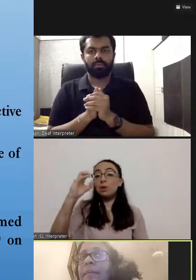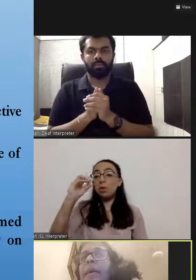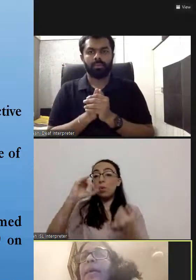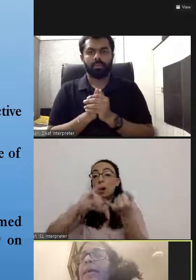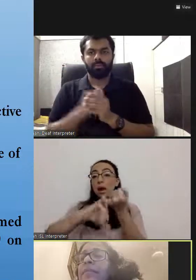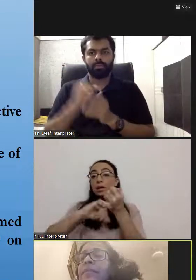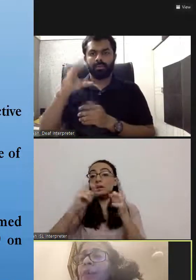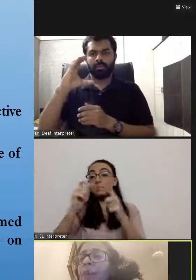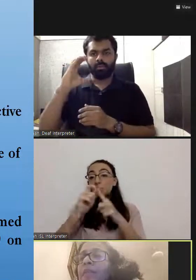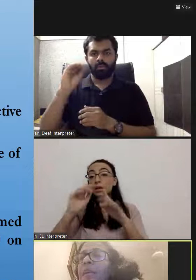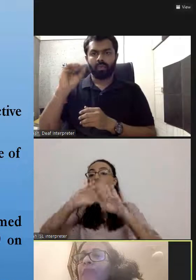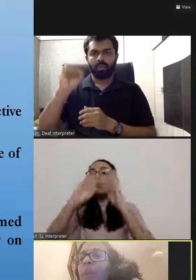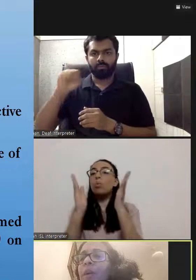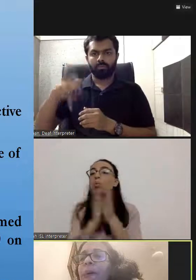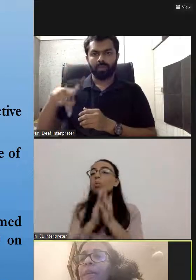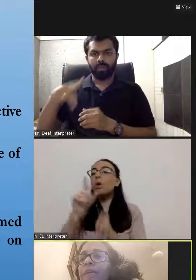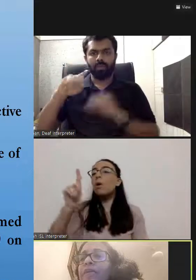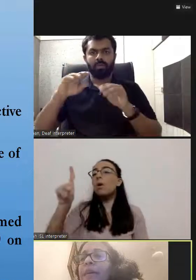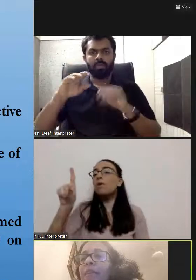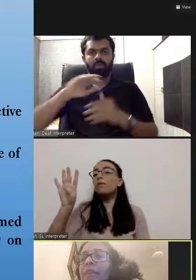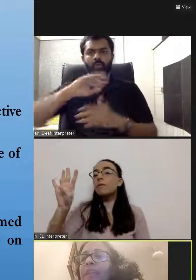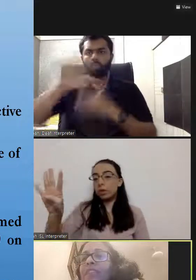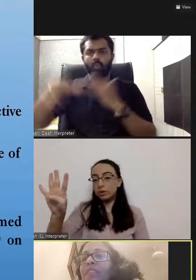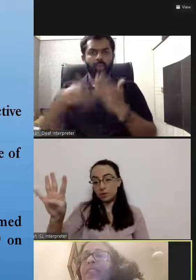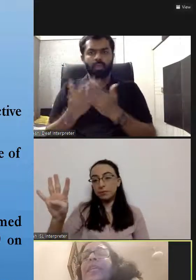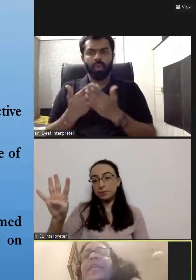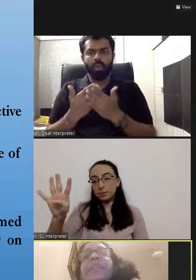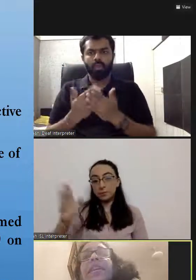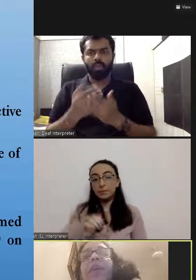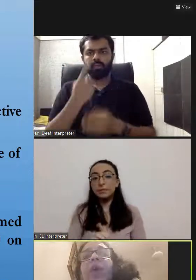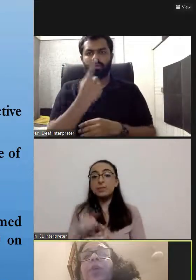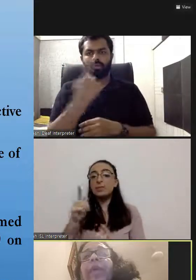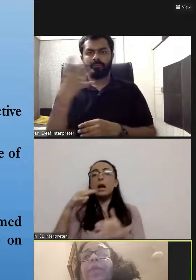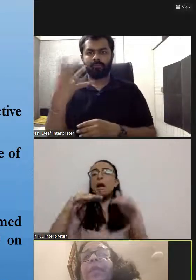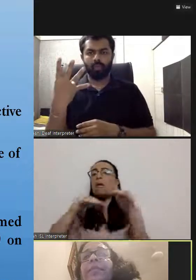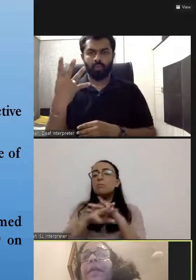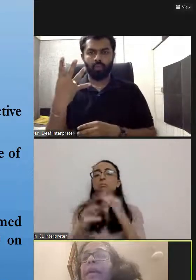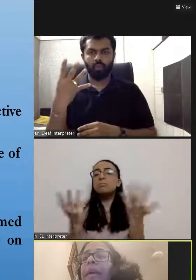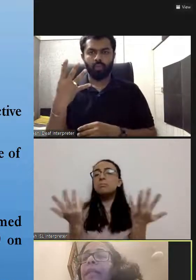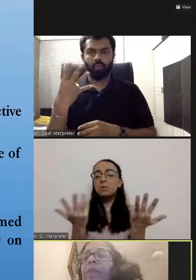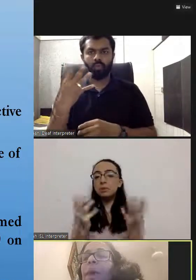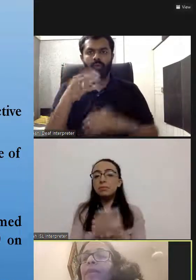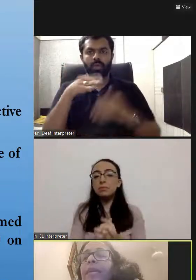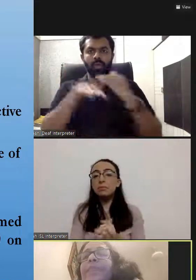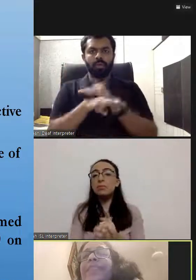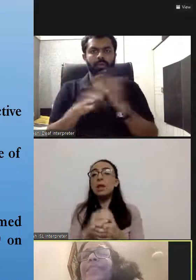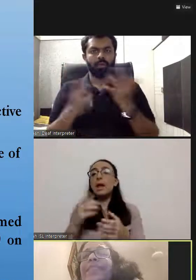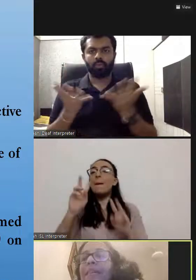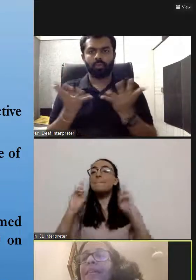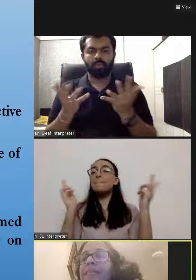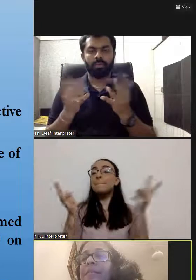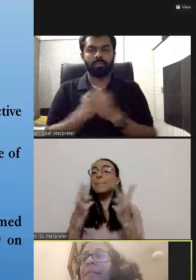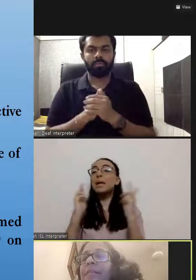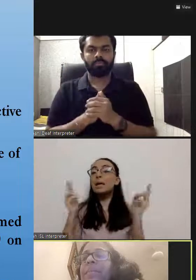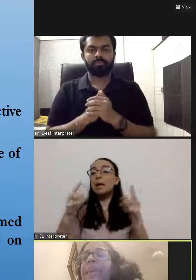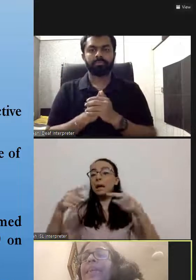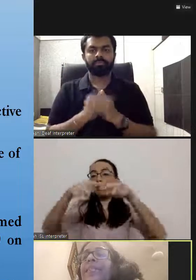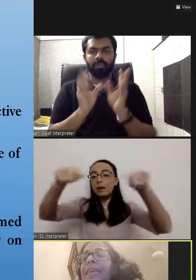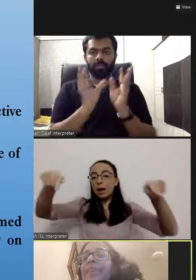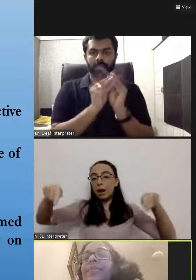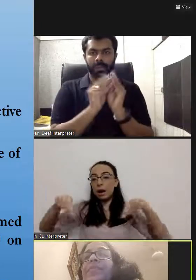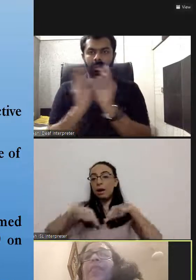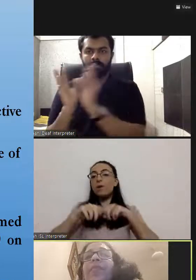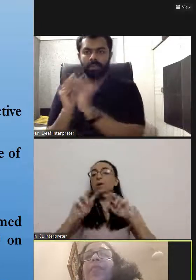held. In COSPs, what happens, there will be generally 3 roundtables and the roundtables discuss the